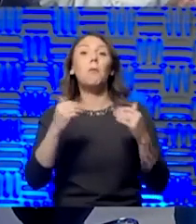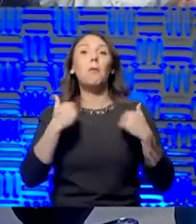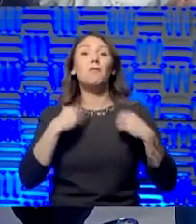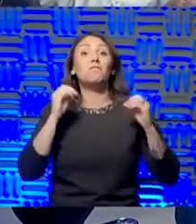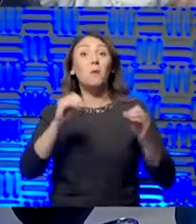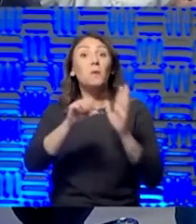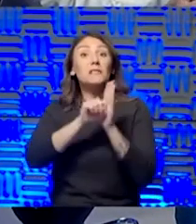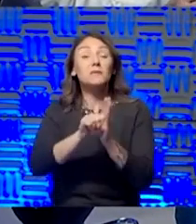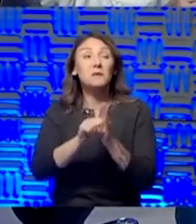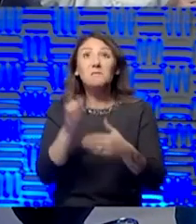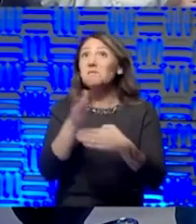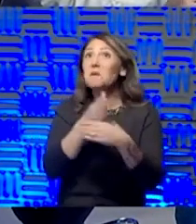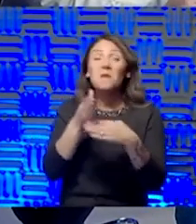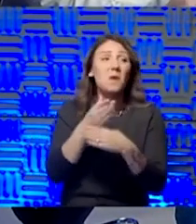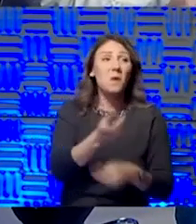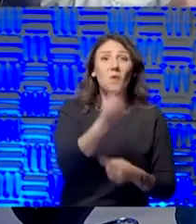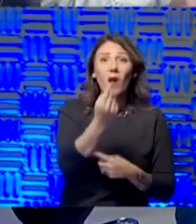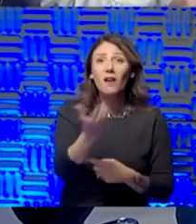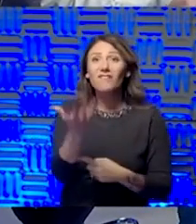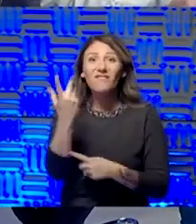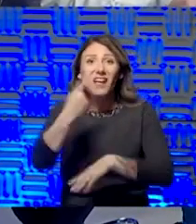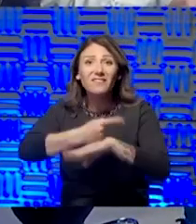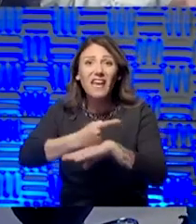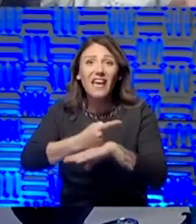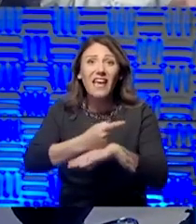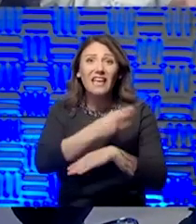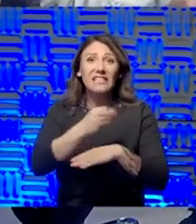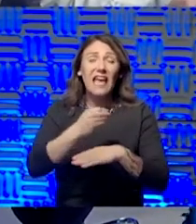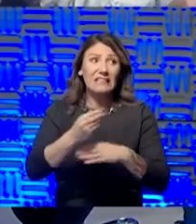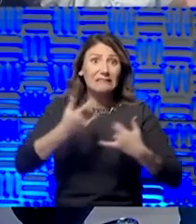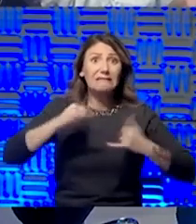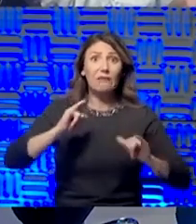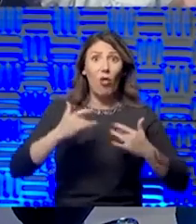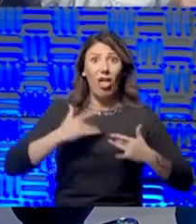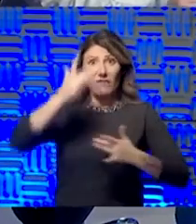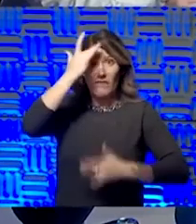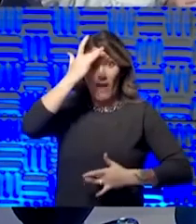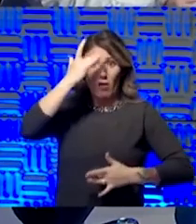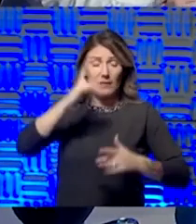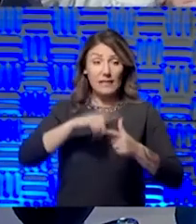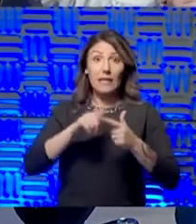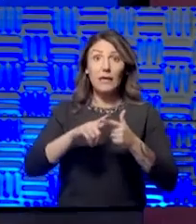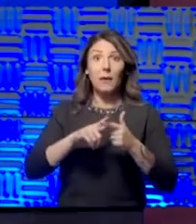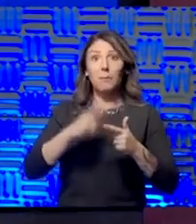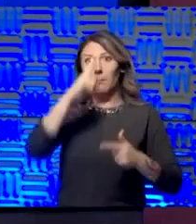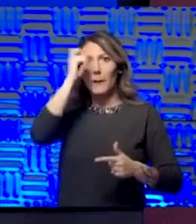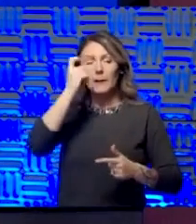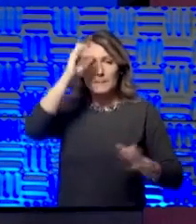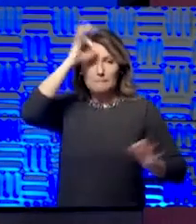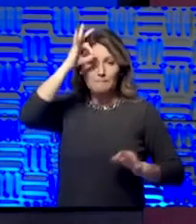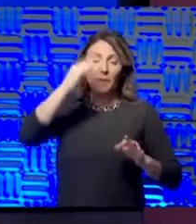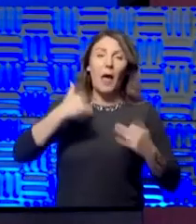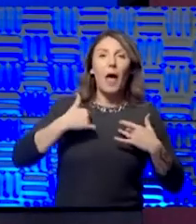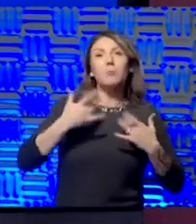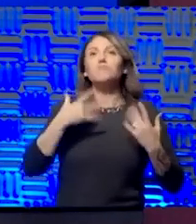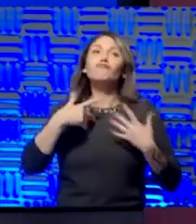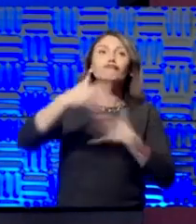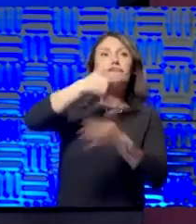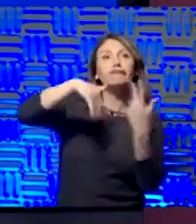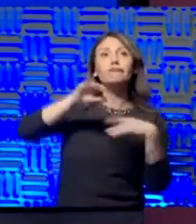from 1 to 5 days and are still shedding the virus and still infecting others. Yeah. So, you see, that's the struggle we're facing.